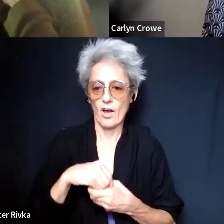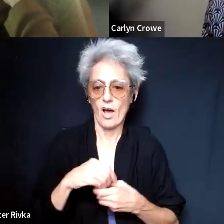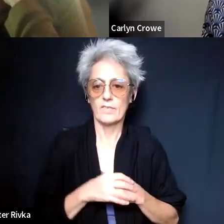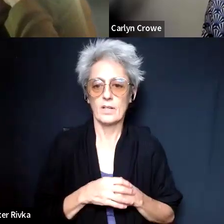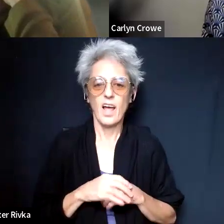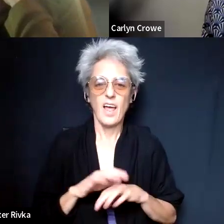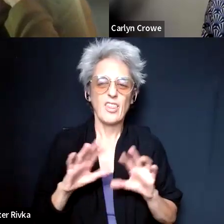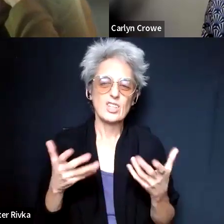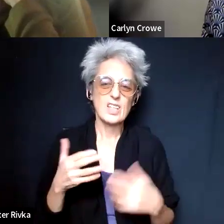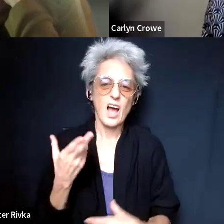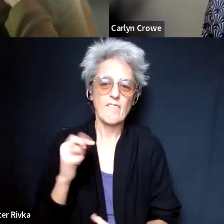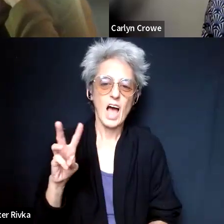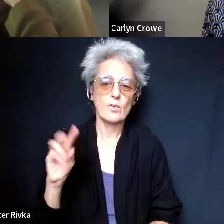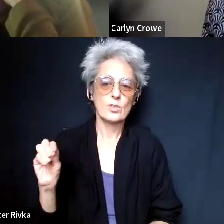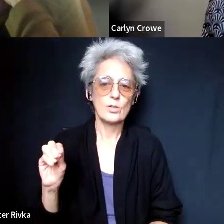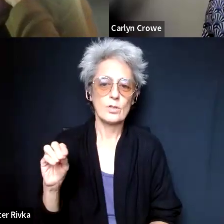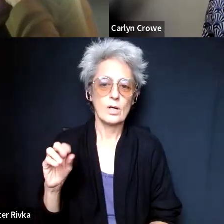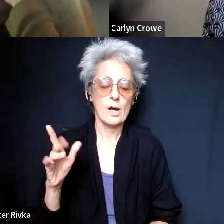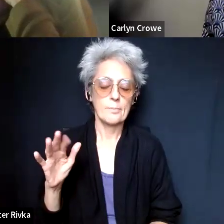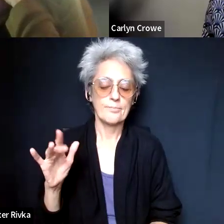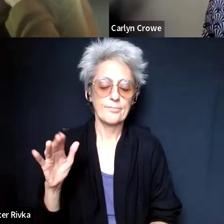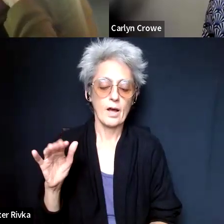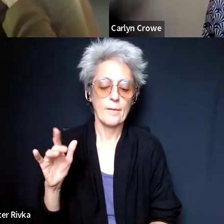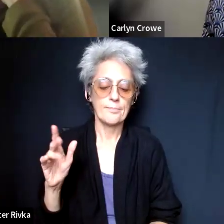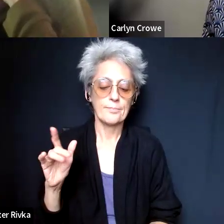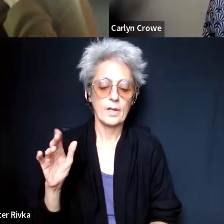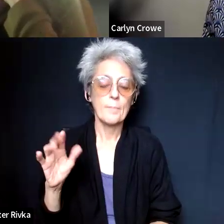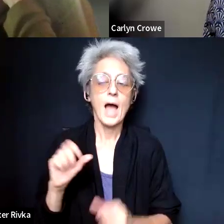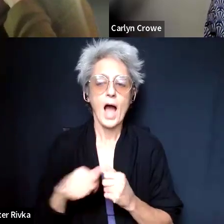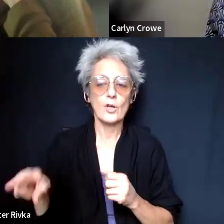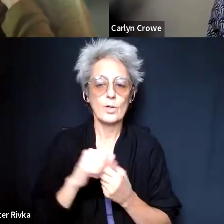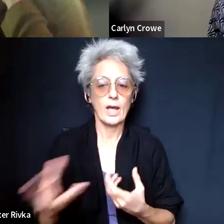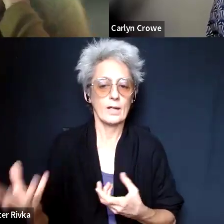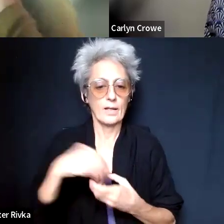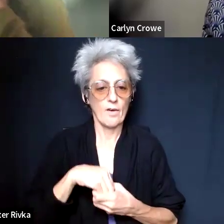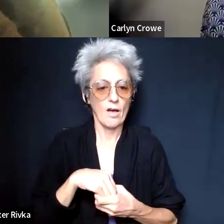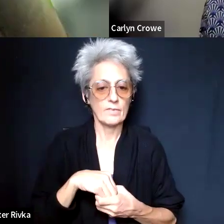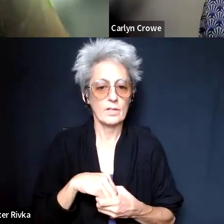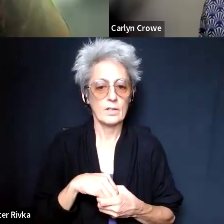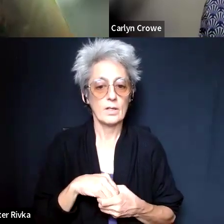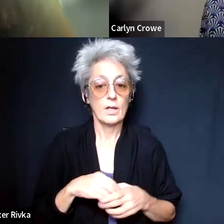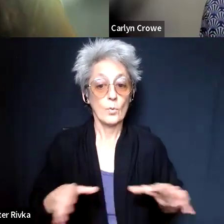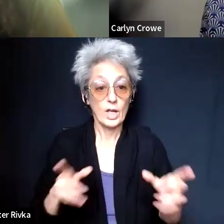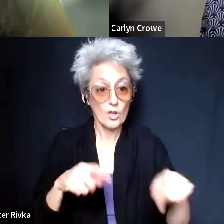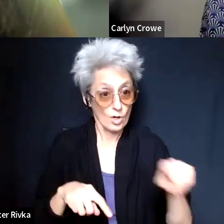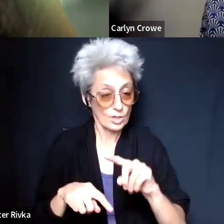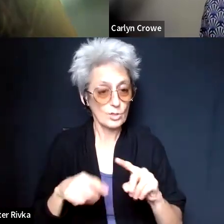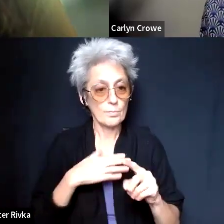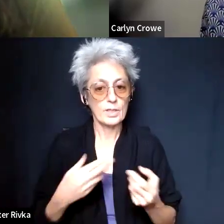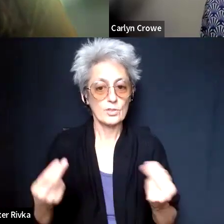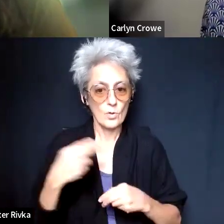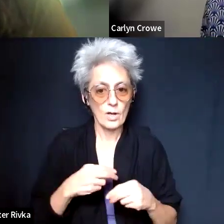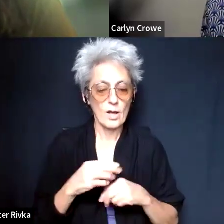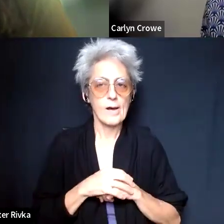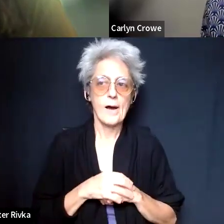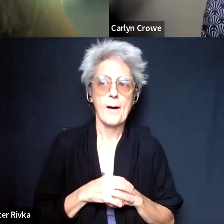how-to on how you can get involved. So we just encourage you all to join in, and let's get some